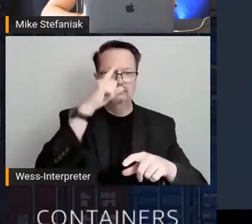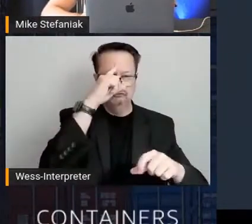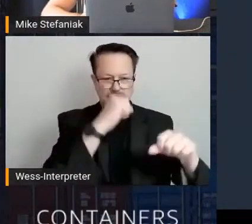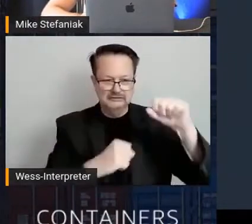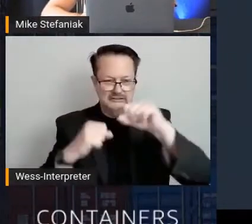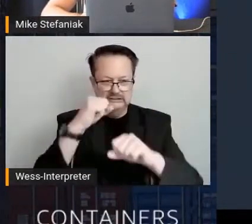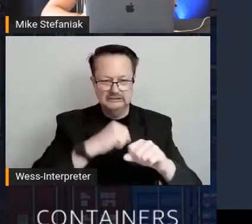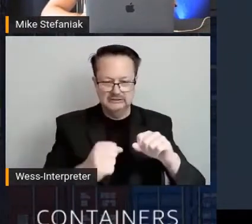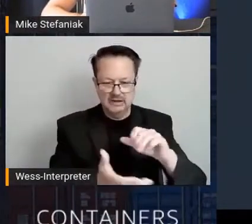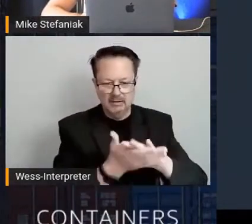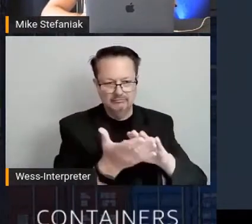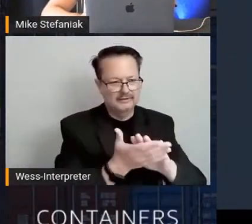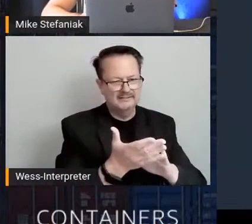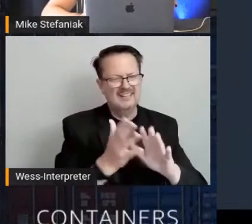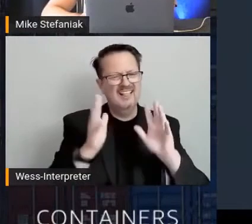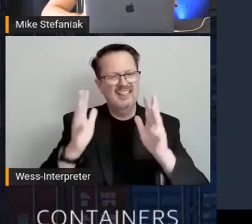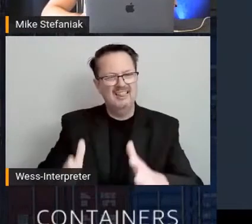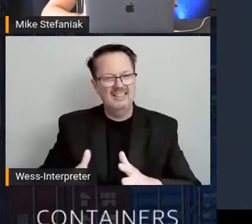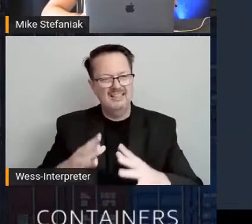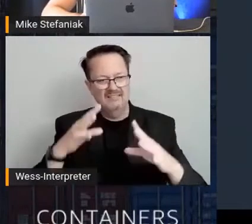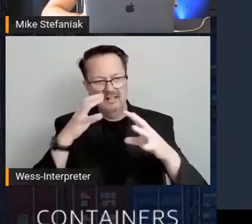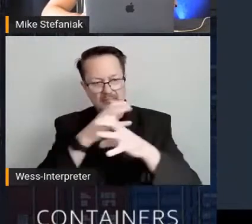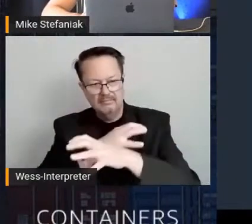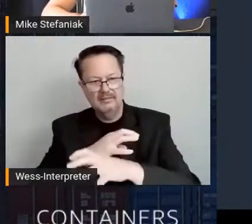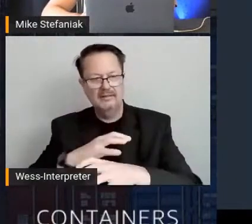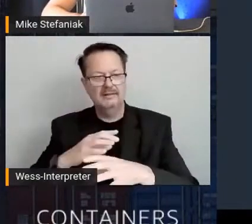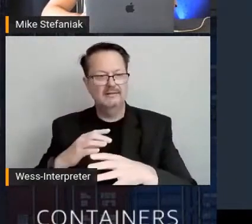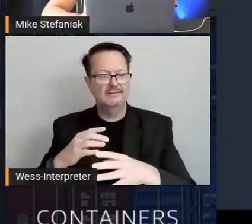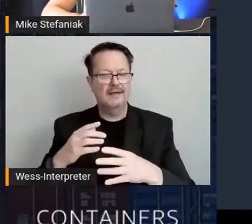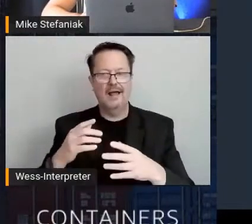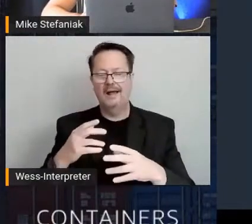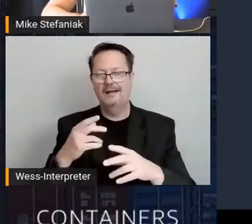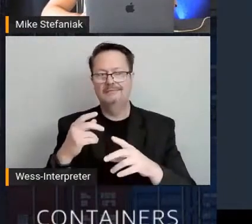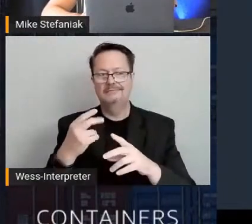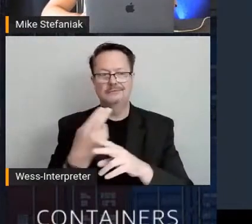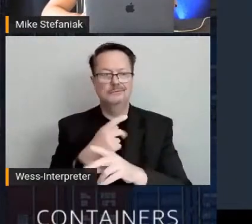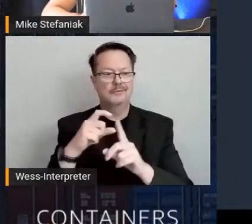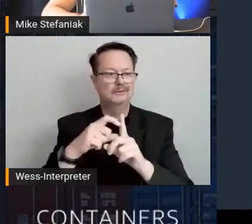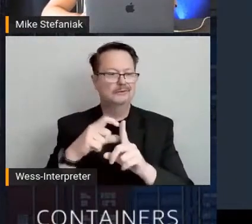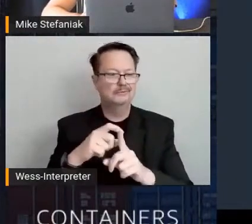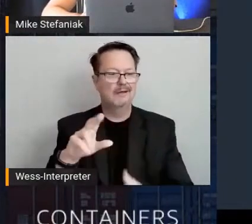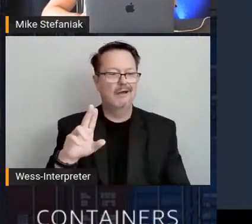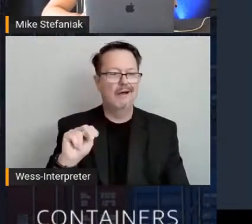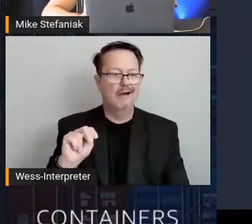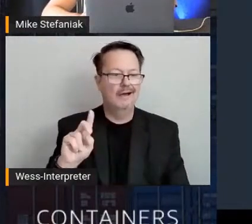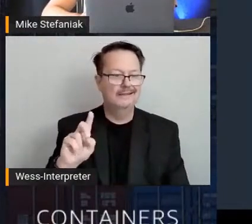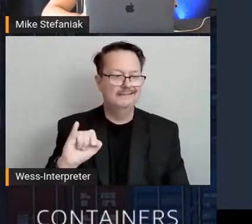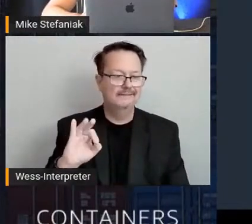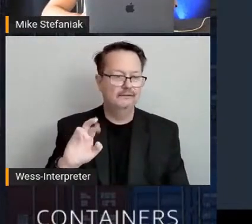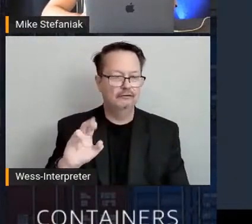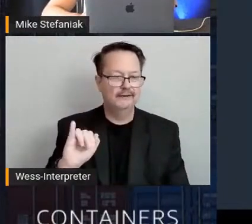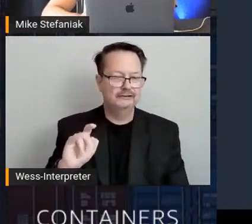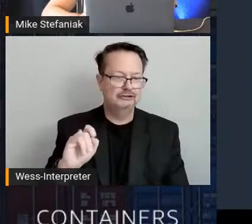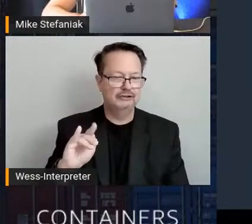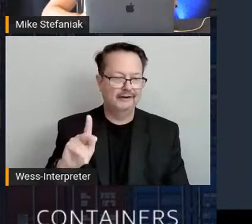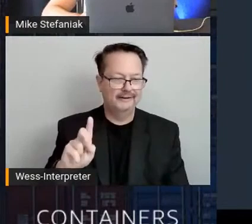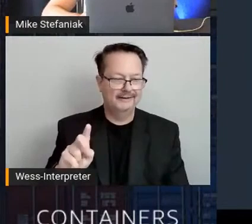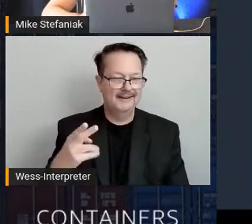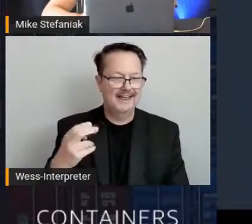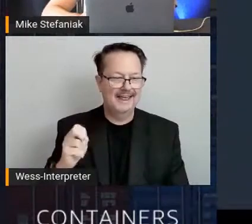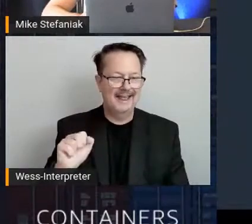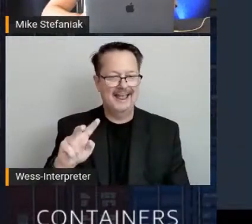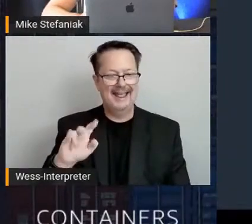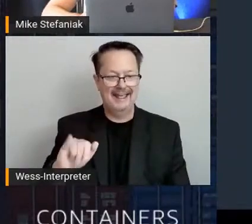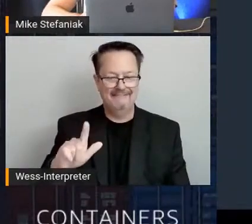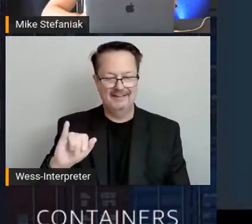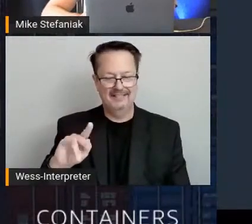leave the tactical operation. Again, I'll use the term undifferentiated heavy lifting. We love that term. Leave